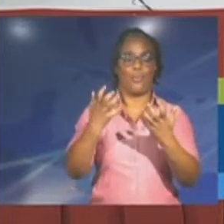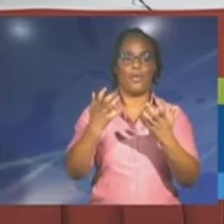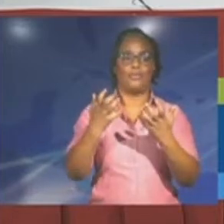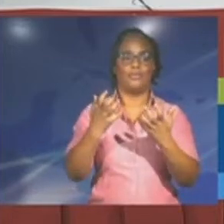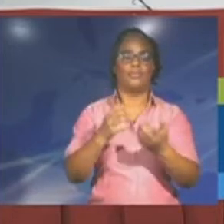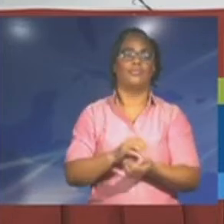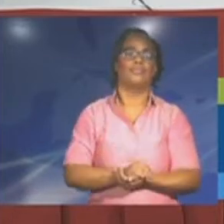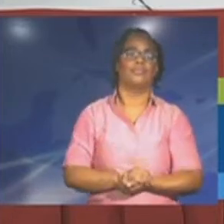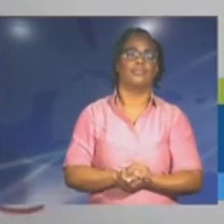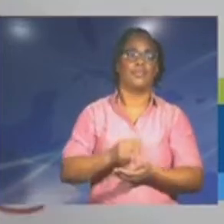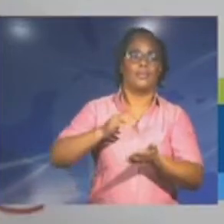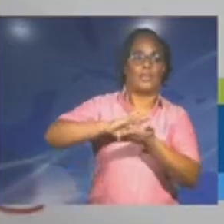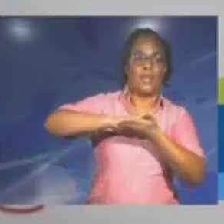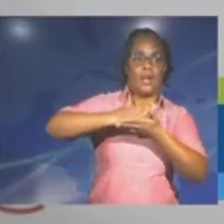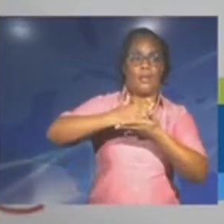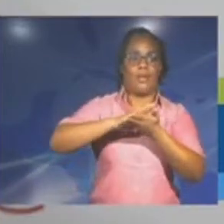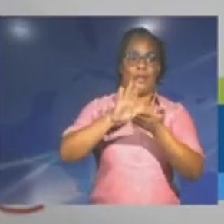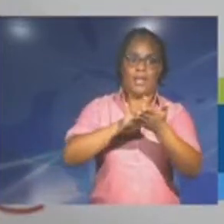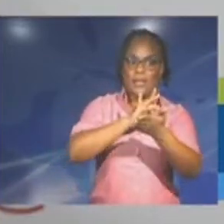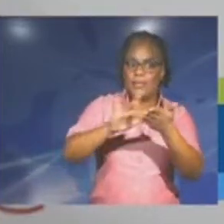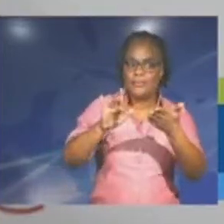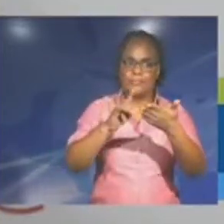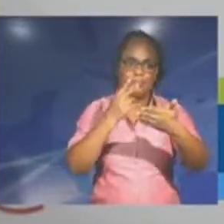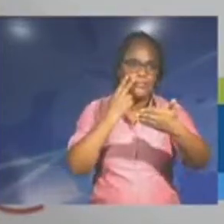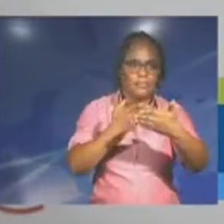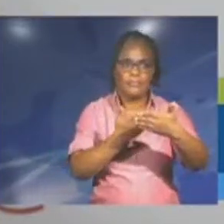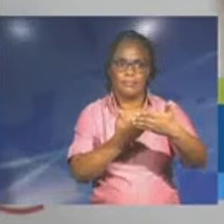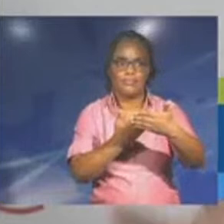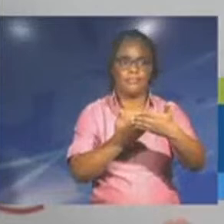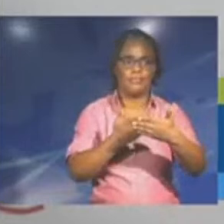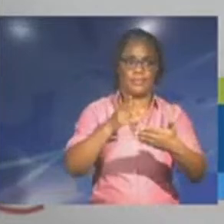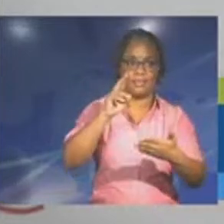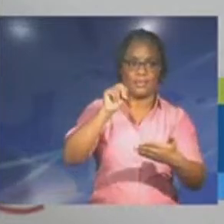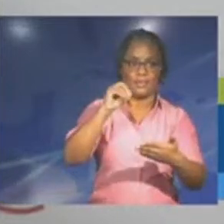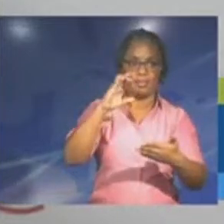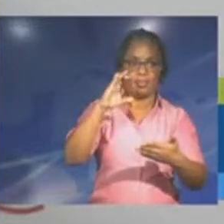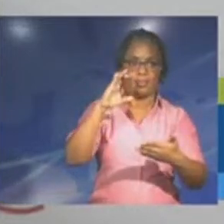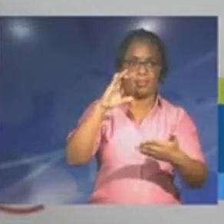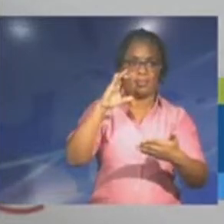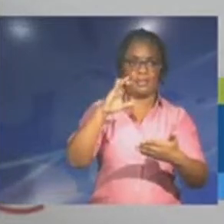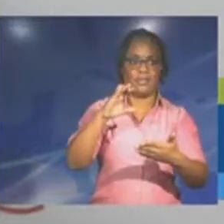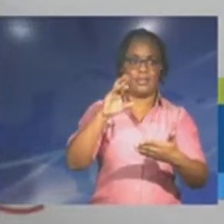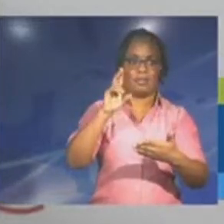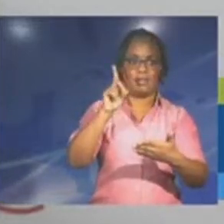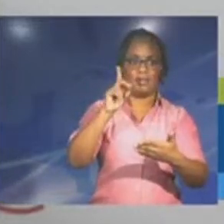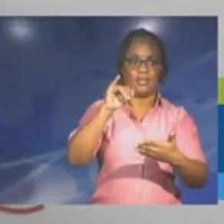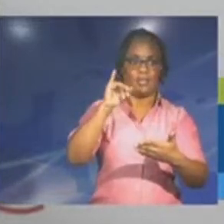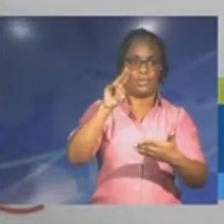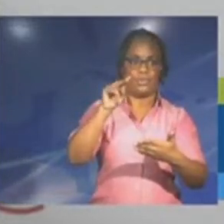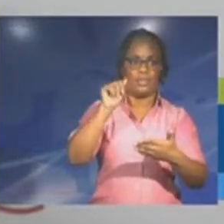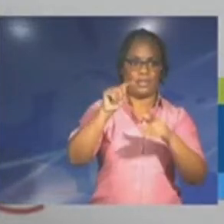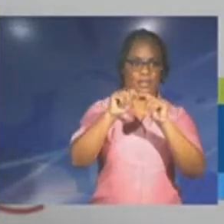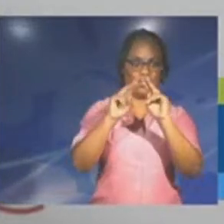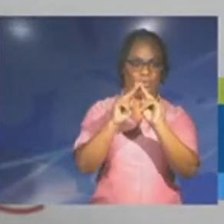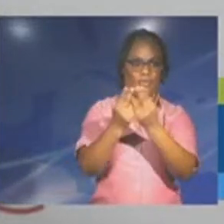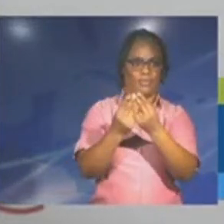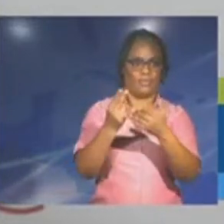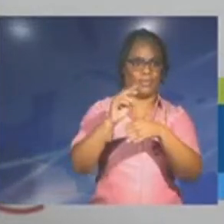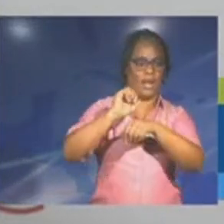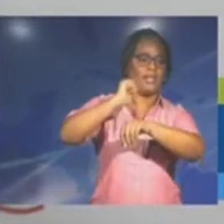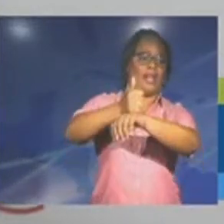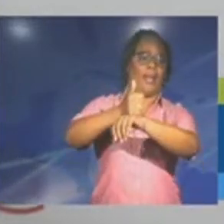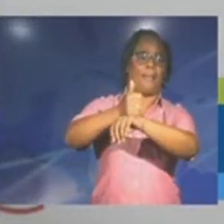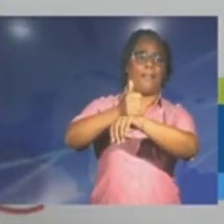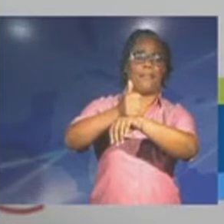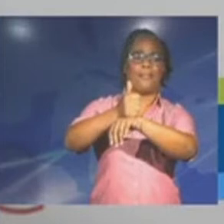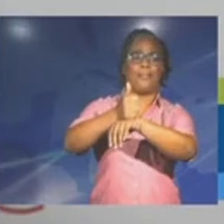iPad here at the same time. So the NC unit has been established. It's up and working. We had a